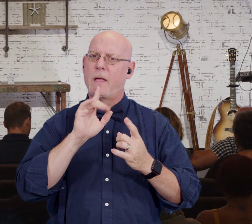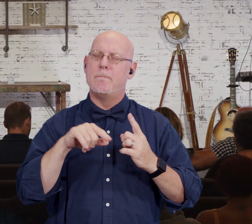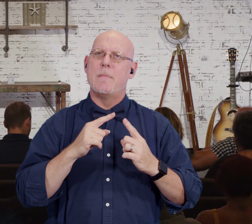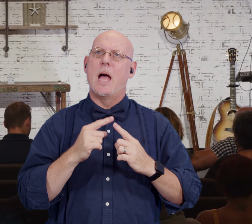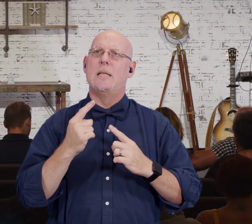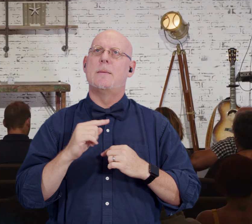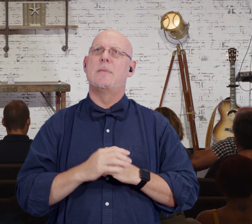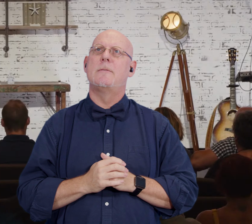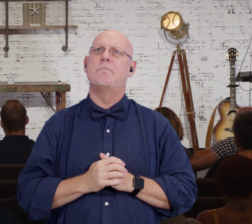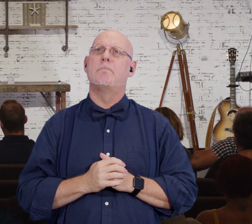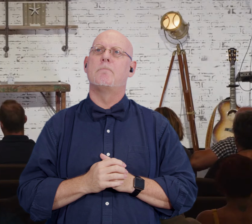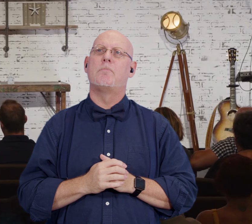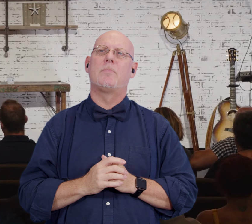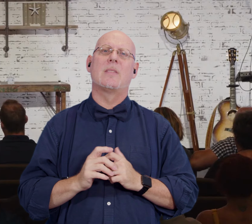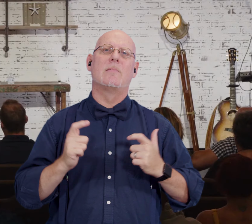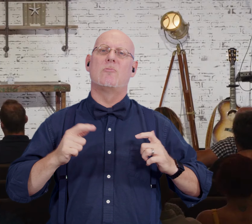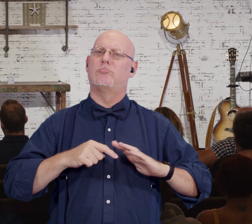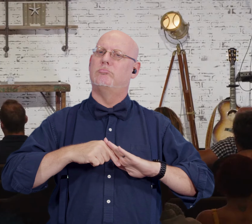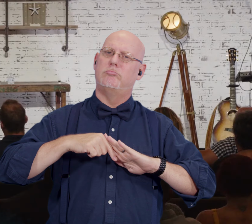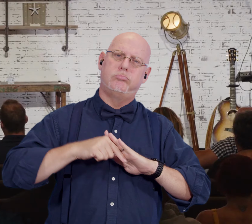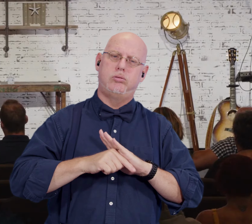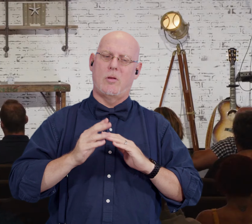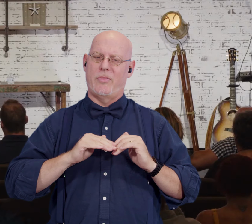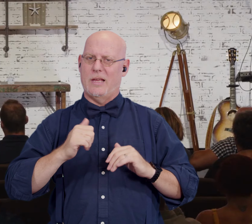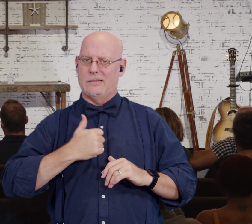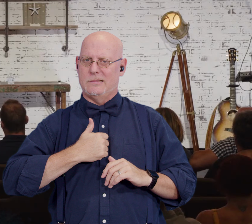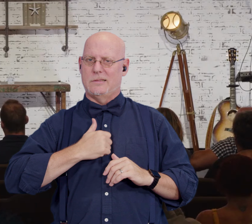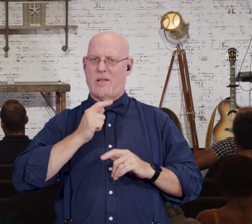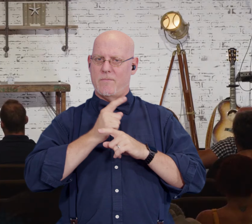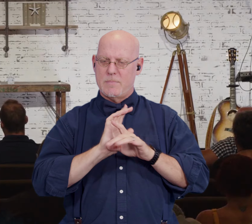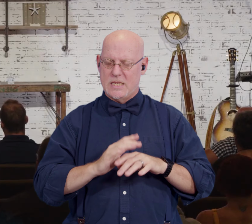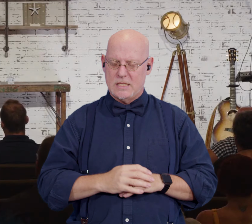it's talking about something much more profound than that.